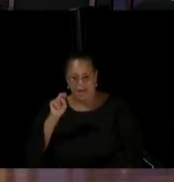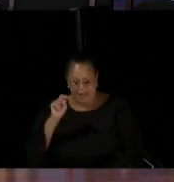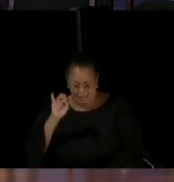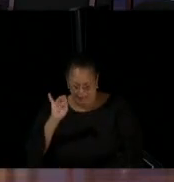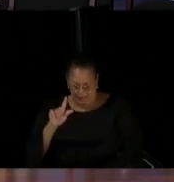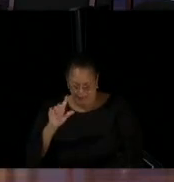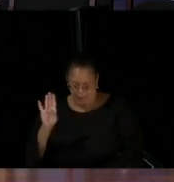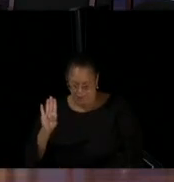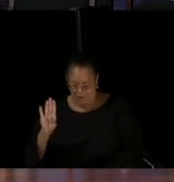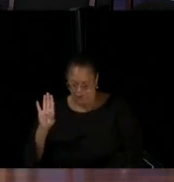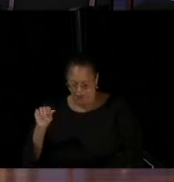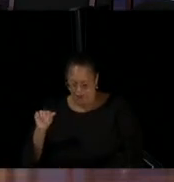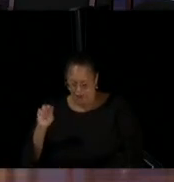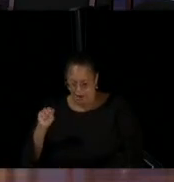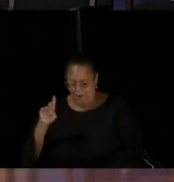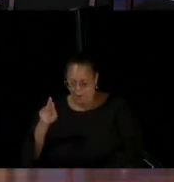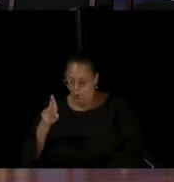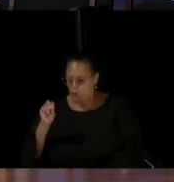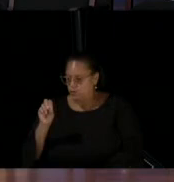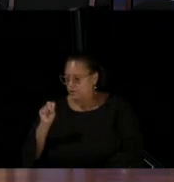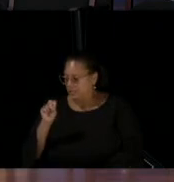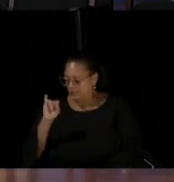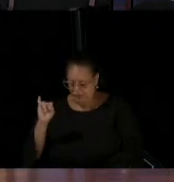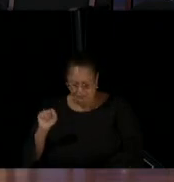Anil Benjamin Ambrosi.